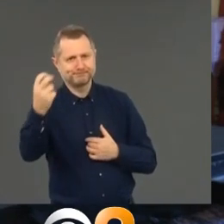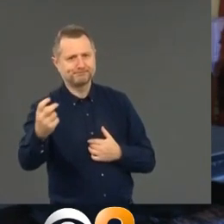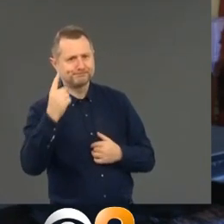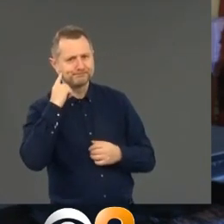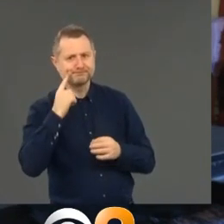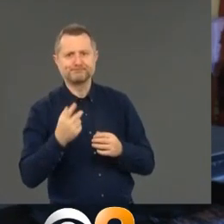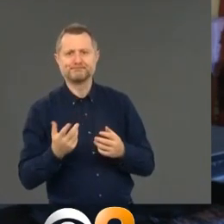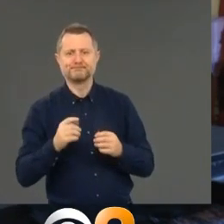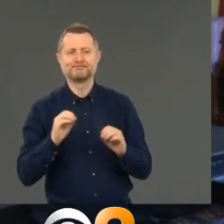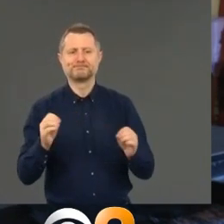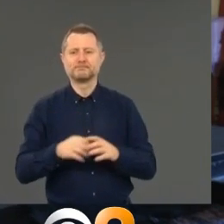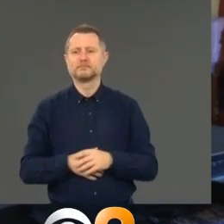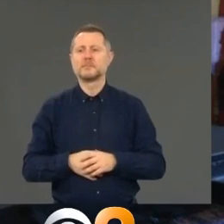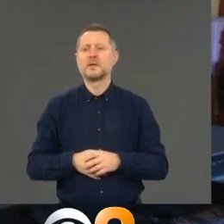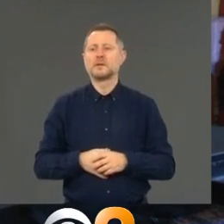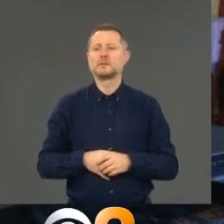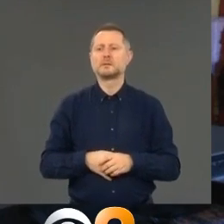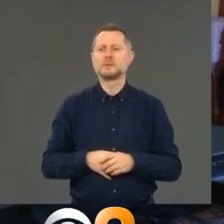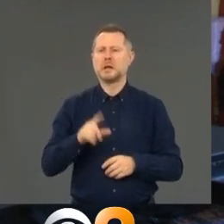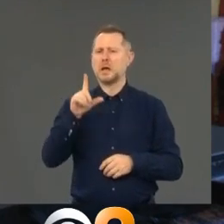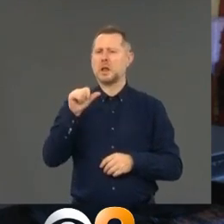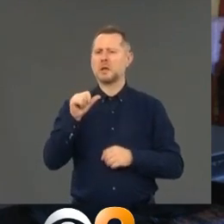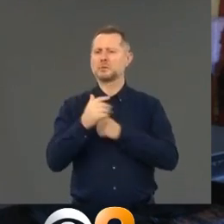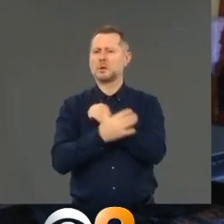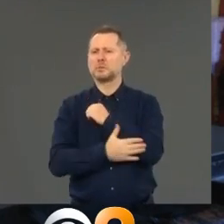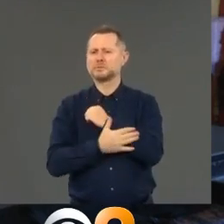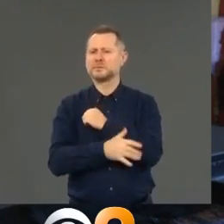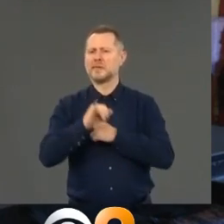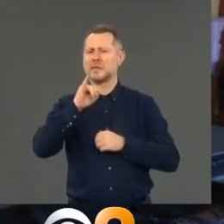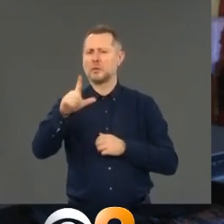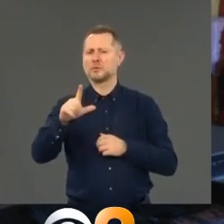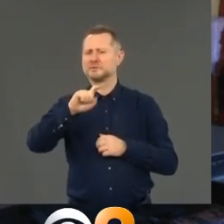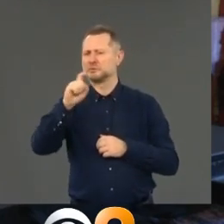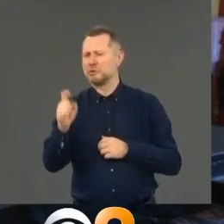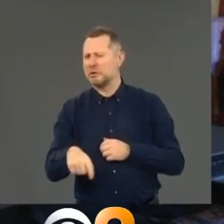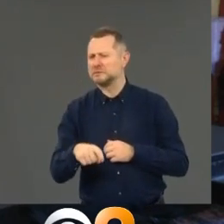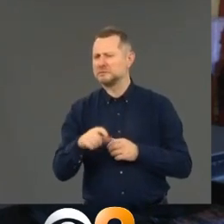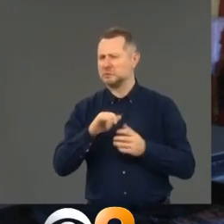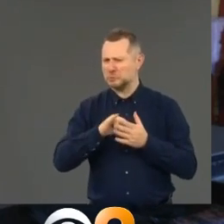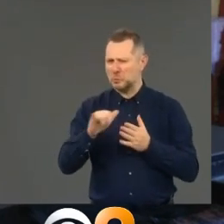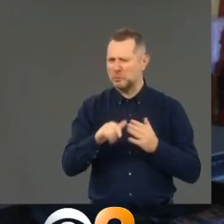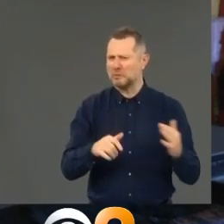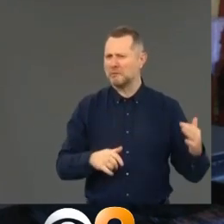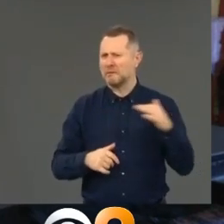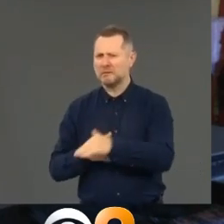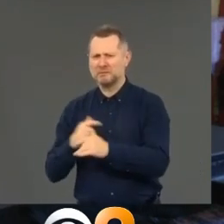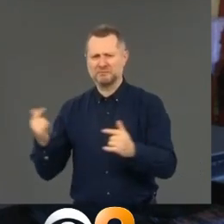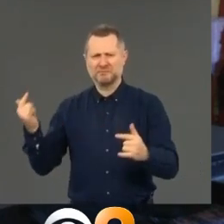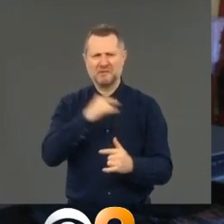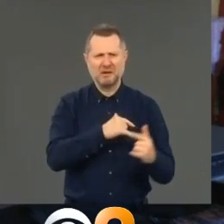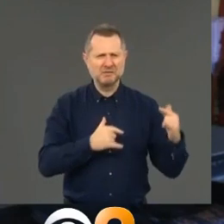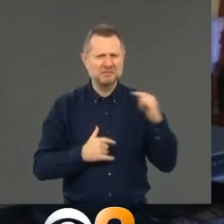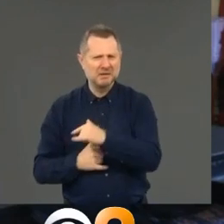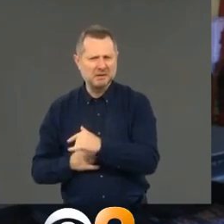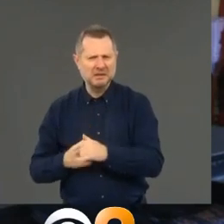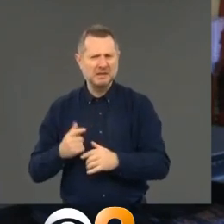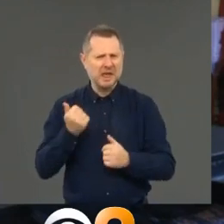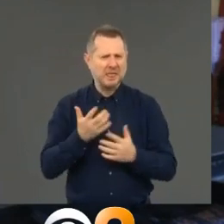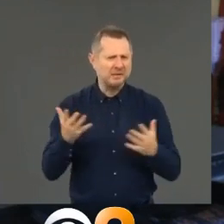County, Illinois, Texas, places that do a lot of travel in between New York and those locations, is there anything that you